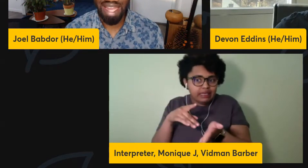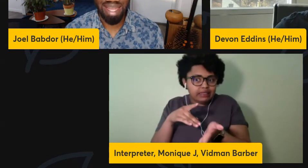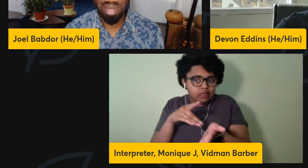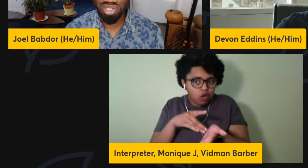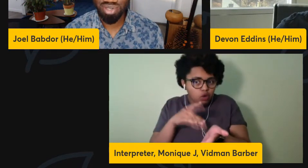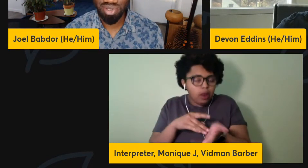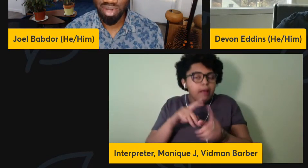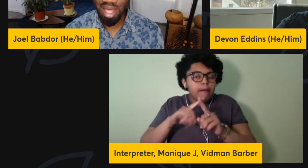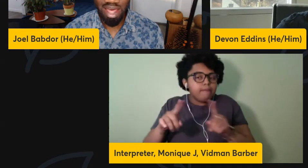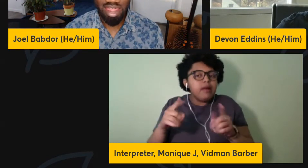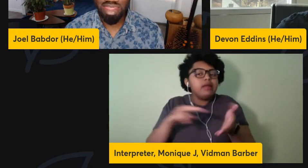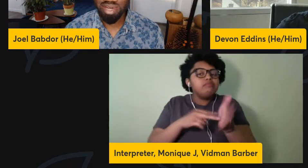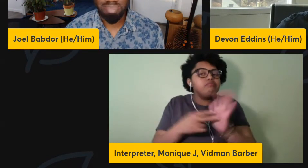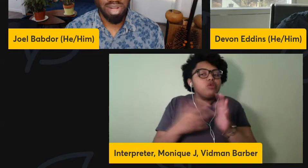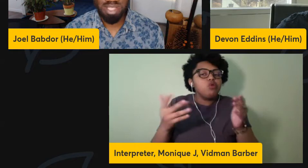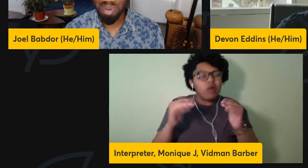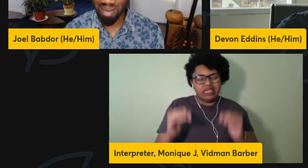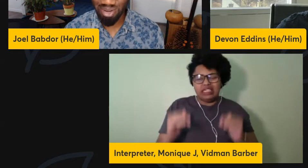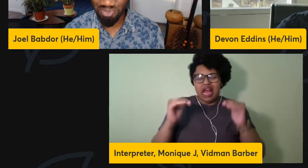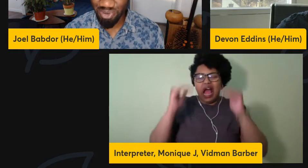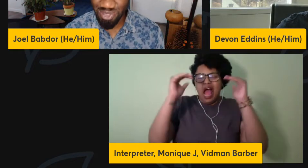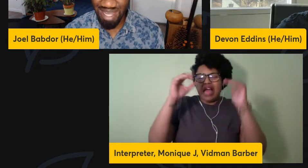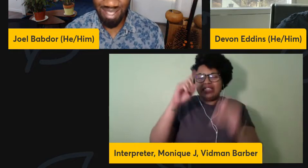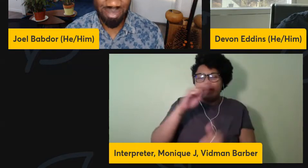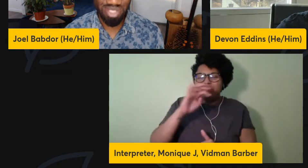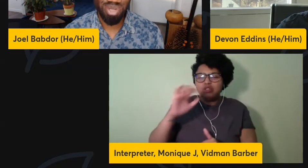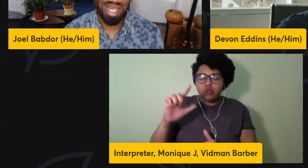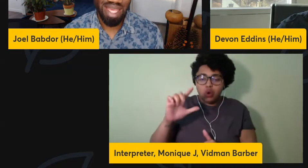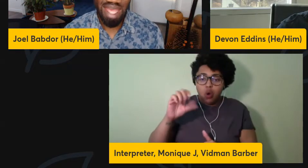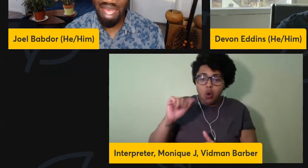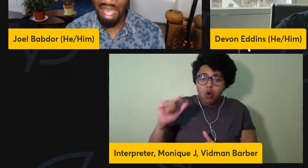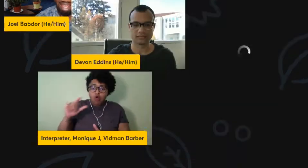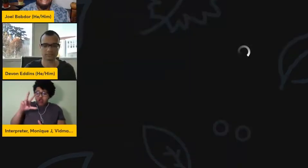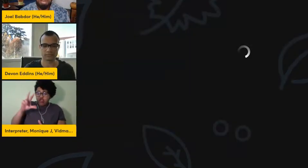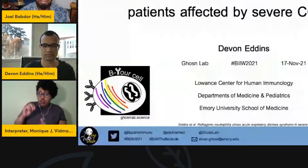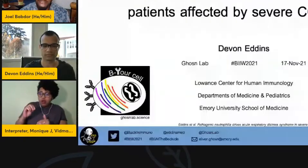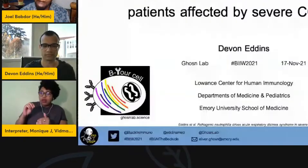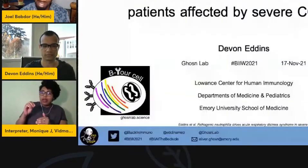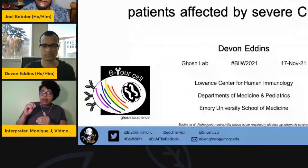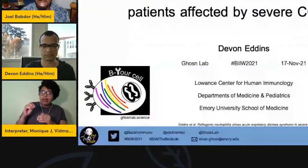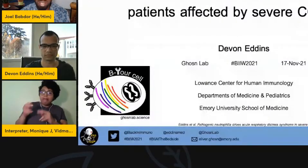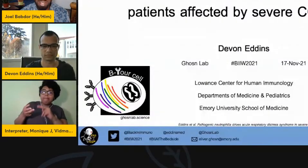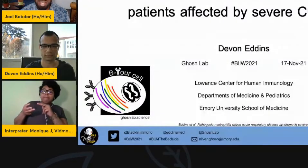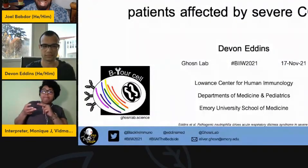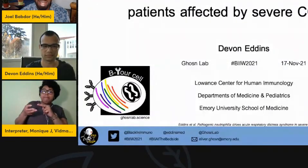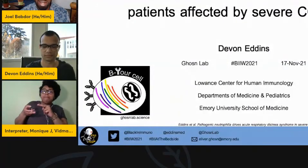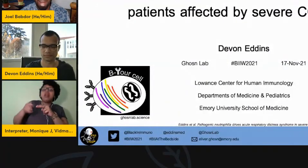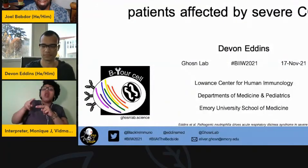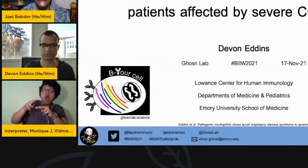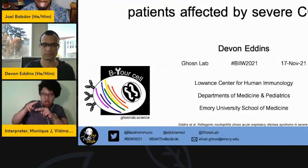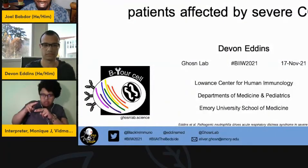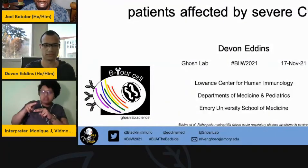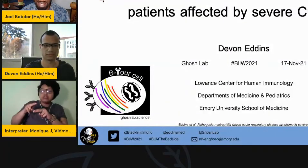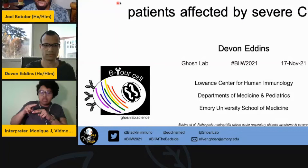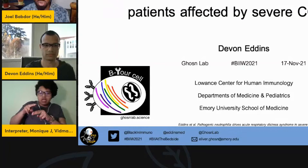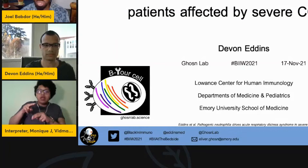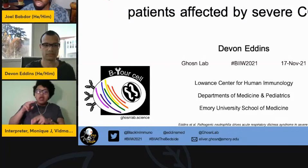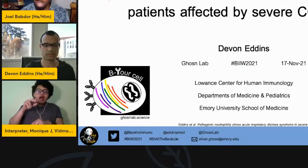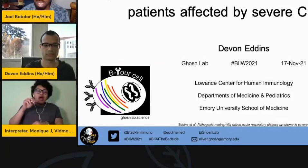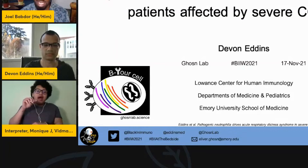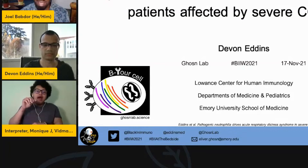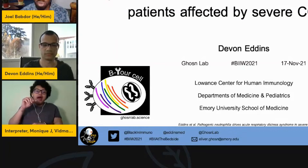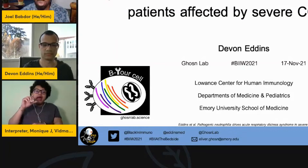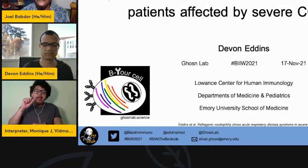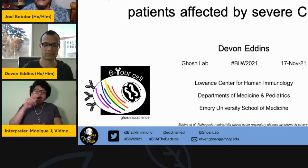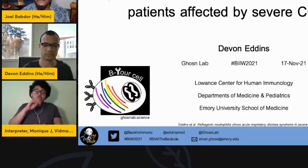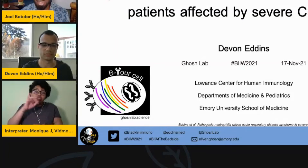including high-dimensional 30-plus parameter flow cytometry and virus-inclusive single-cell RNA-seq to